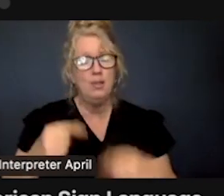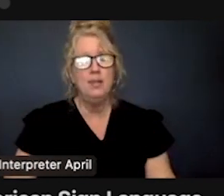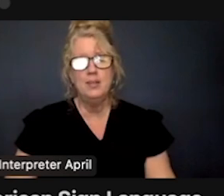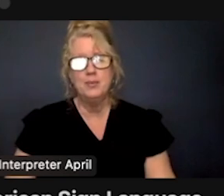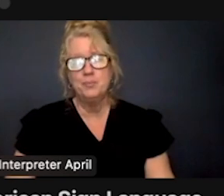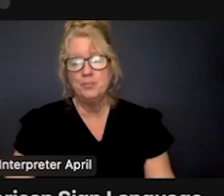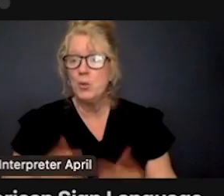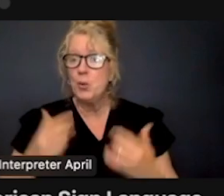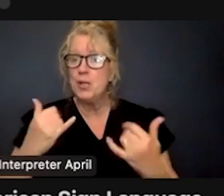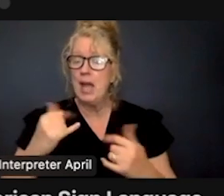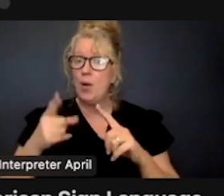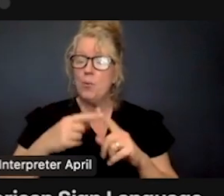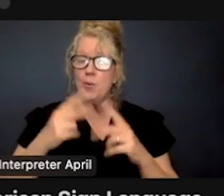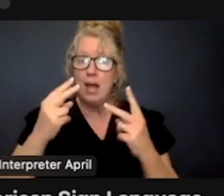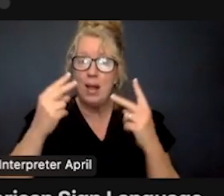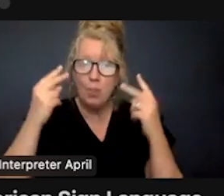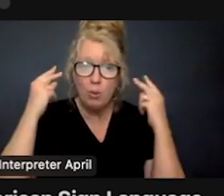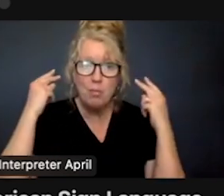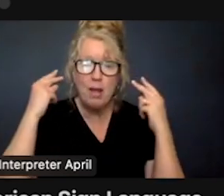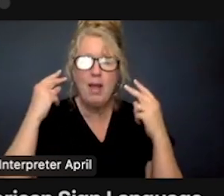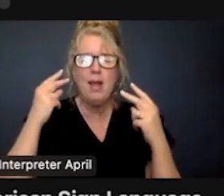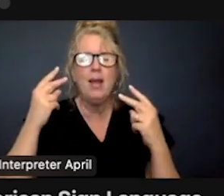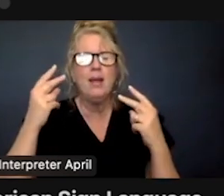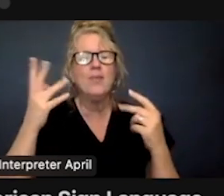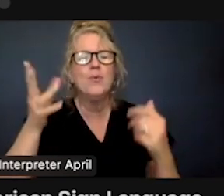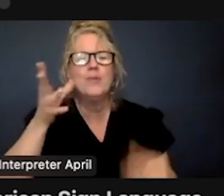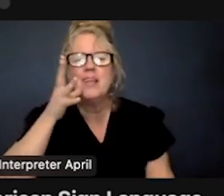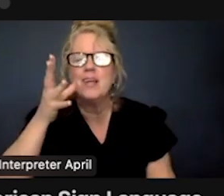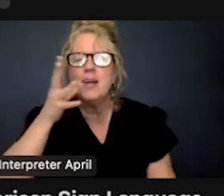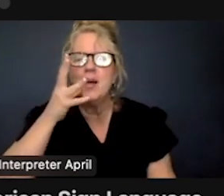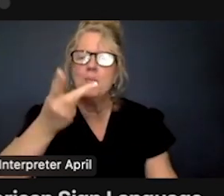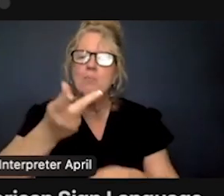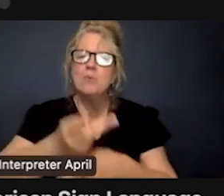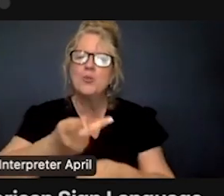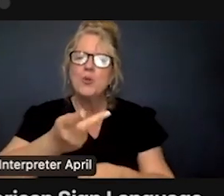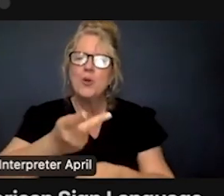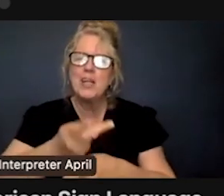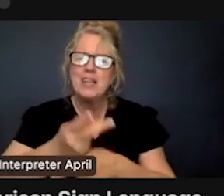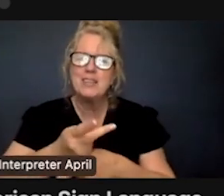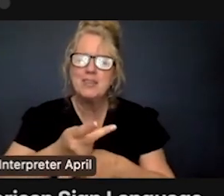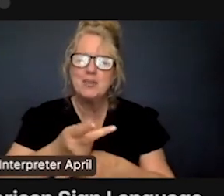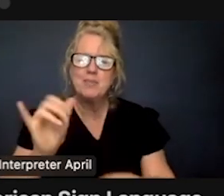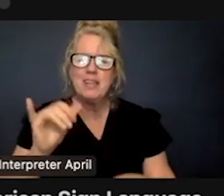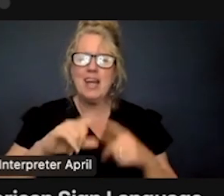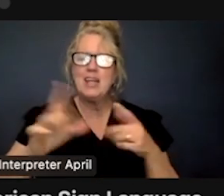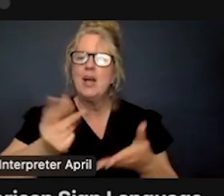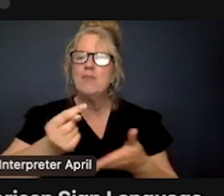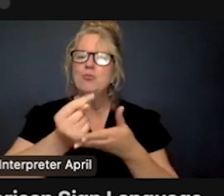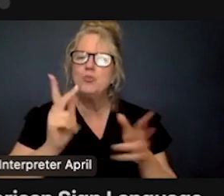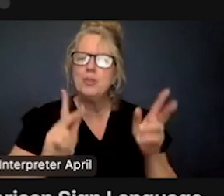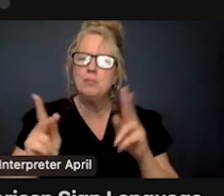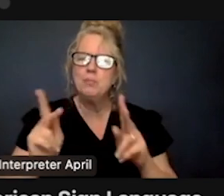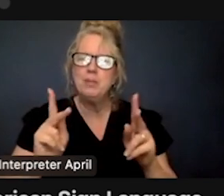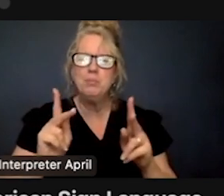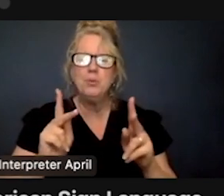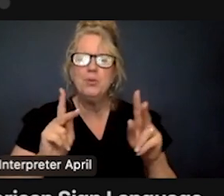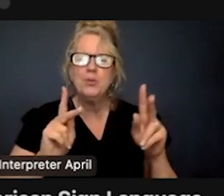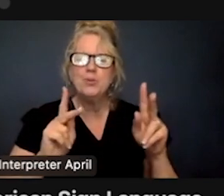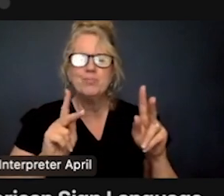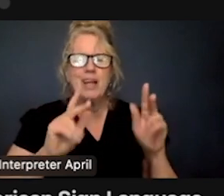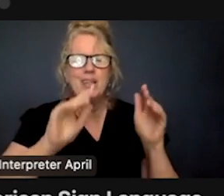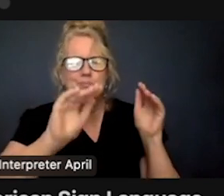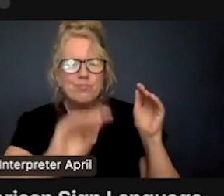looking back, there was a paternalism, though, that almost treating people in a childlike way,